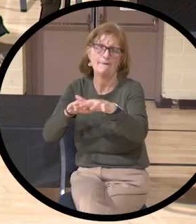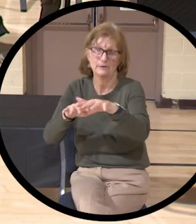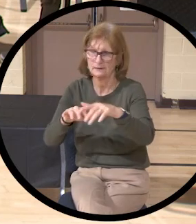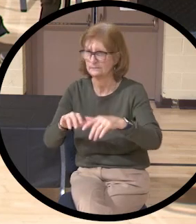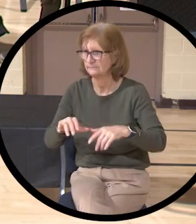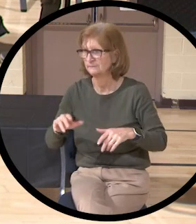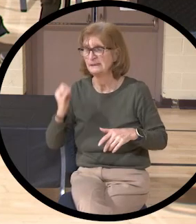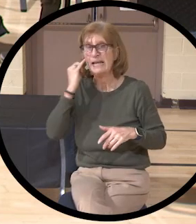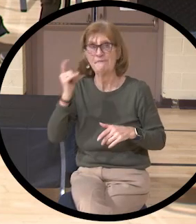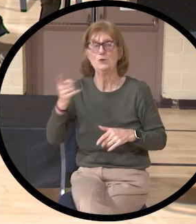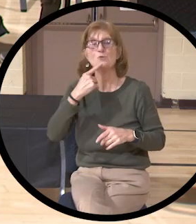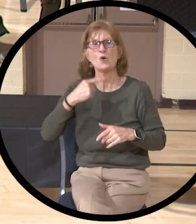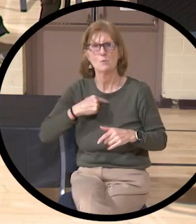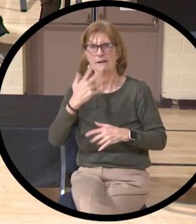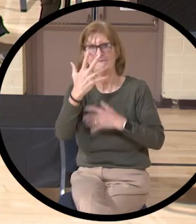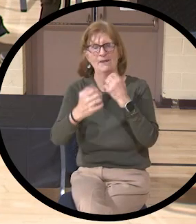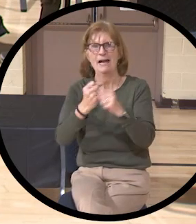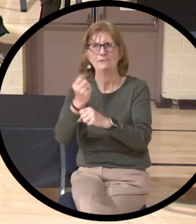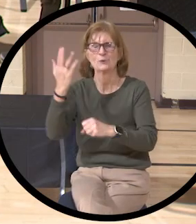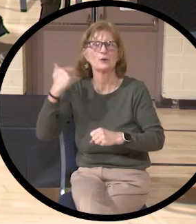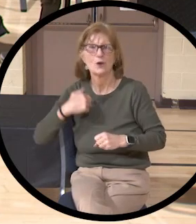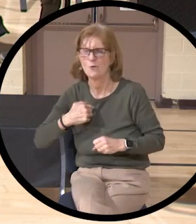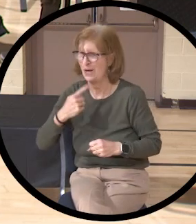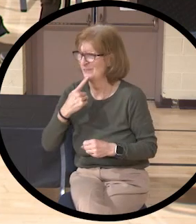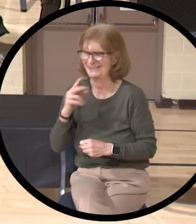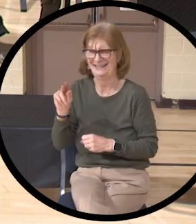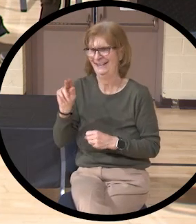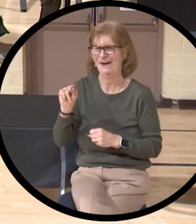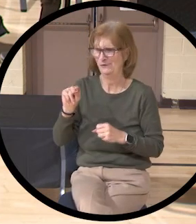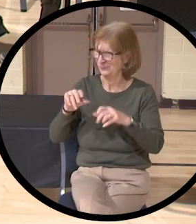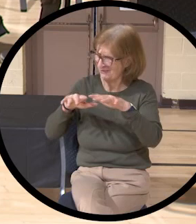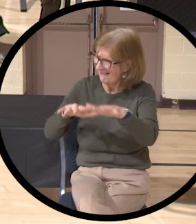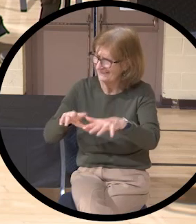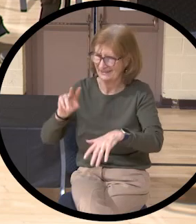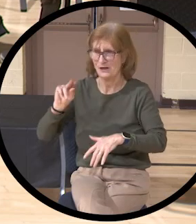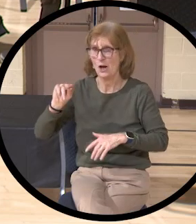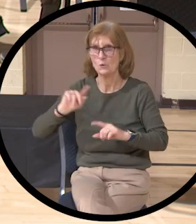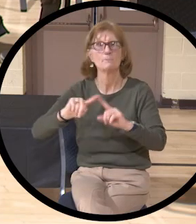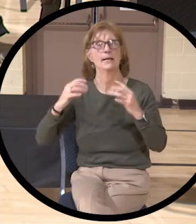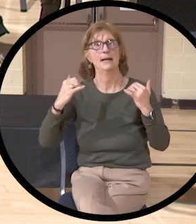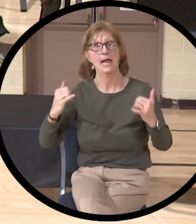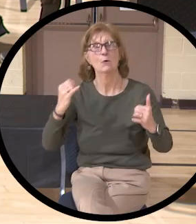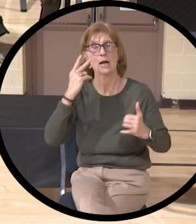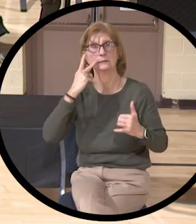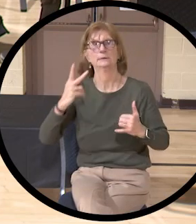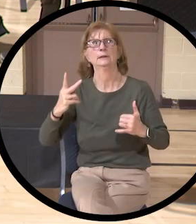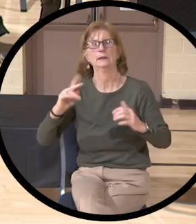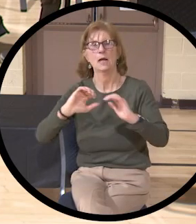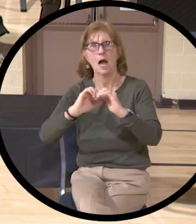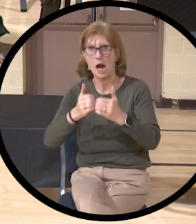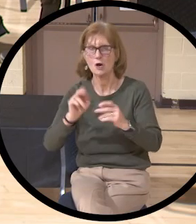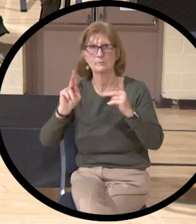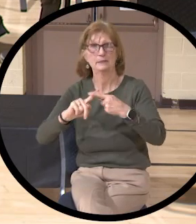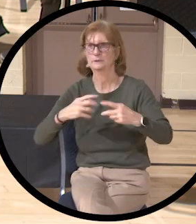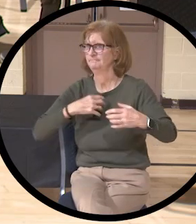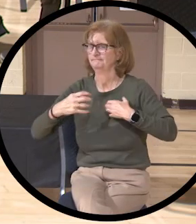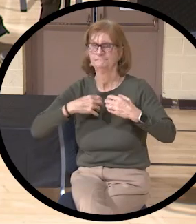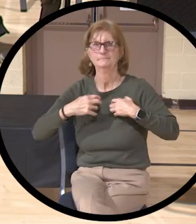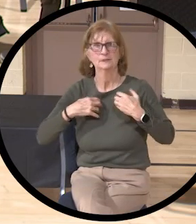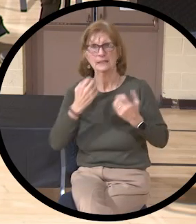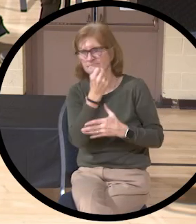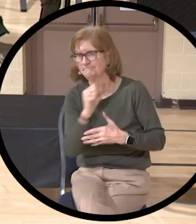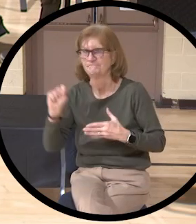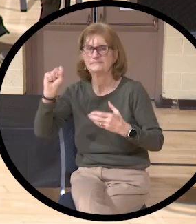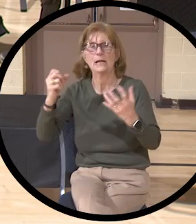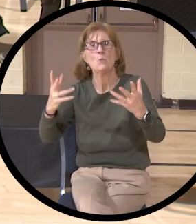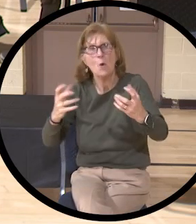years ago, I would have never believed you. But it's so exciting to see the support, and so continuing to advocate and come to these